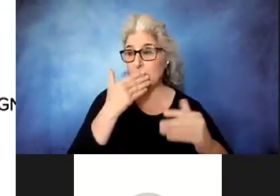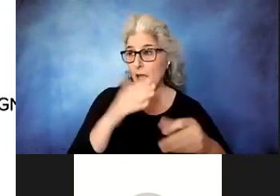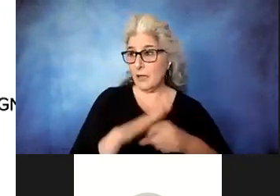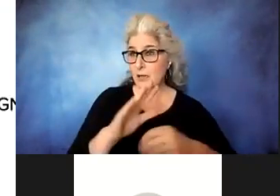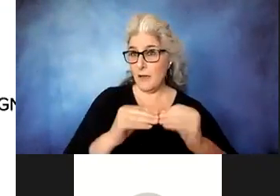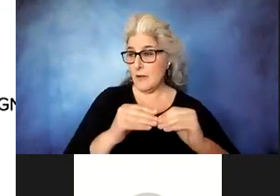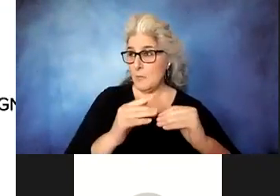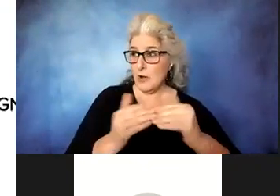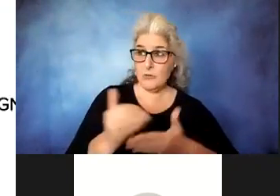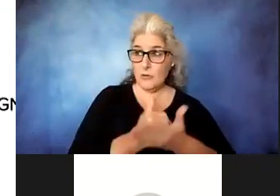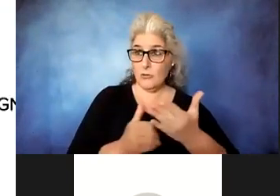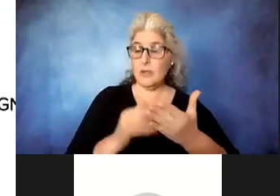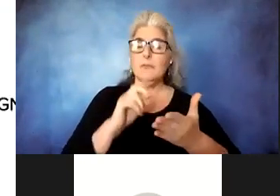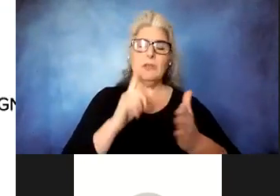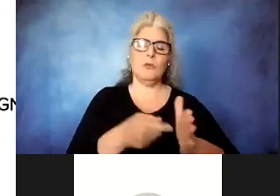elections.